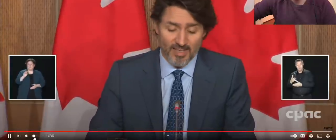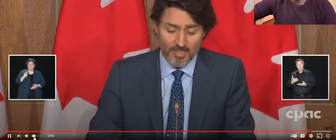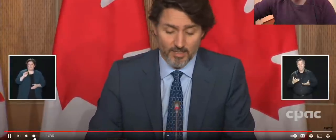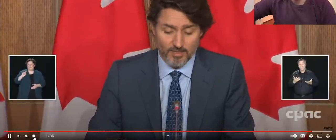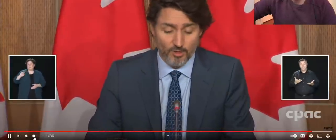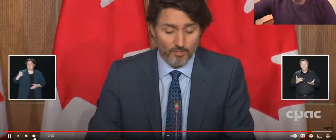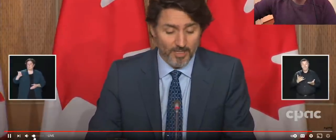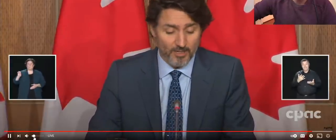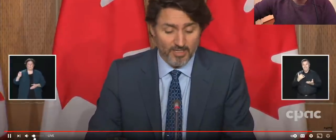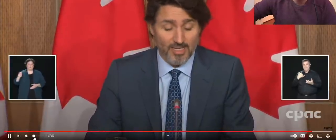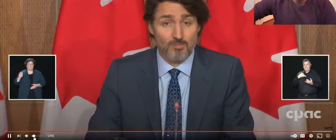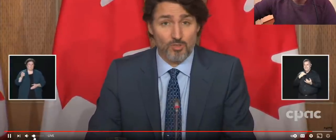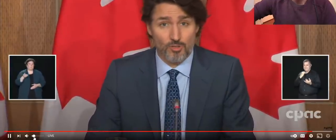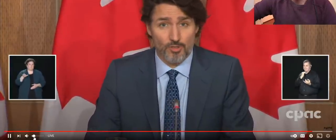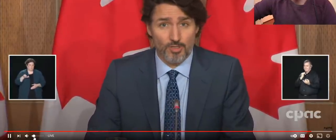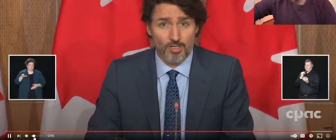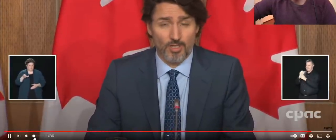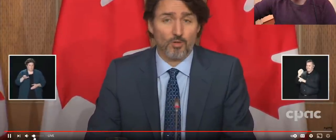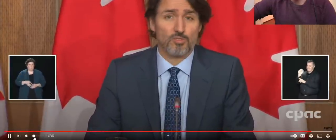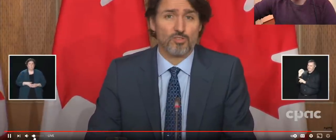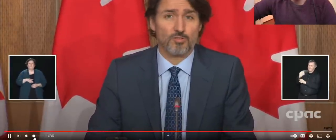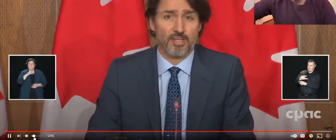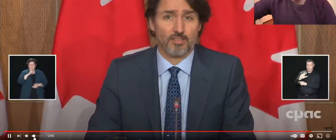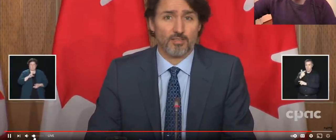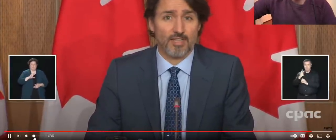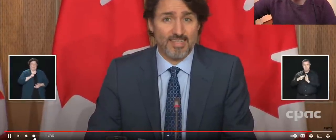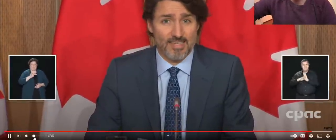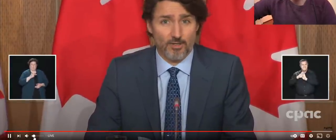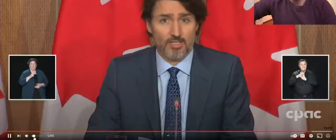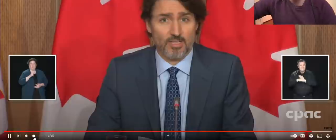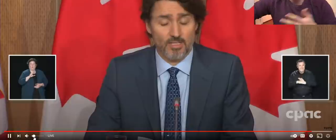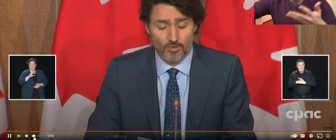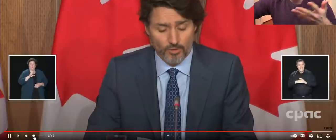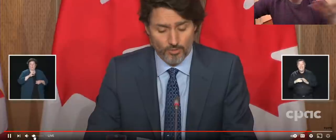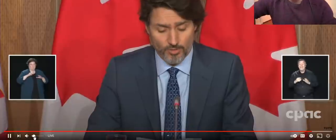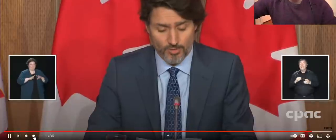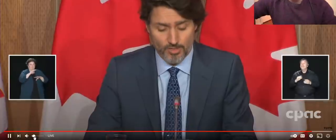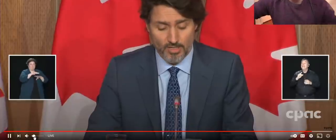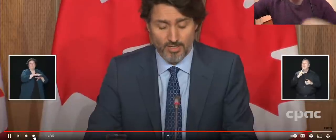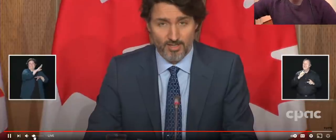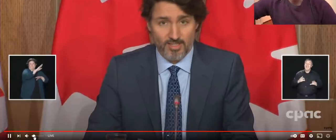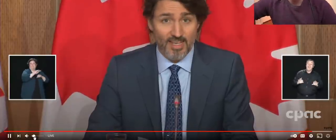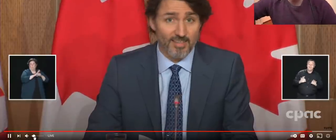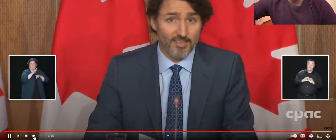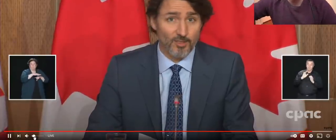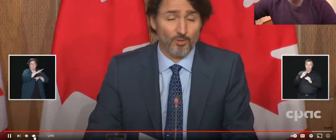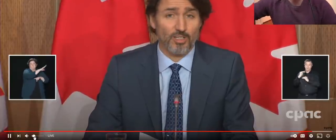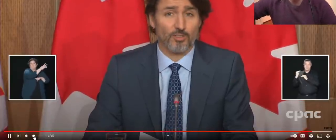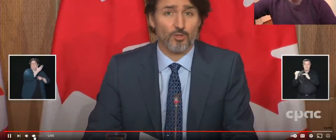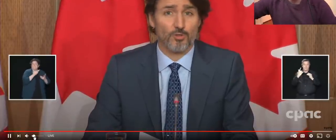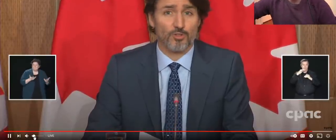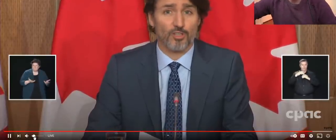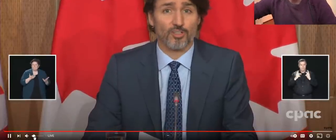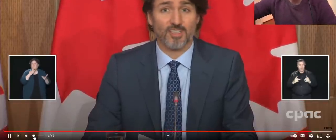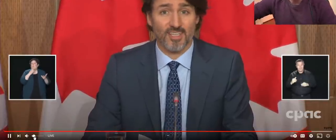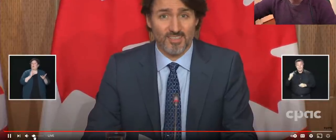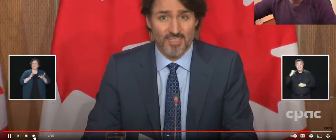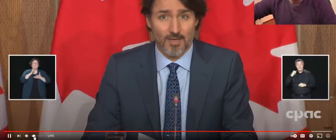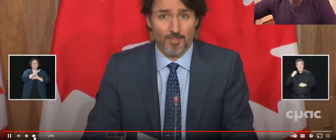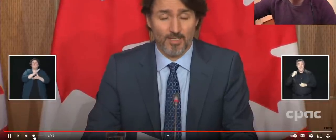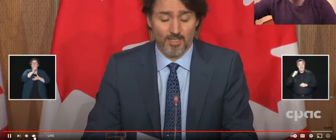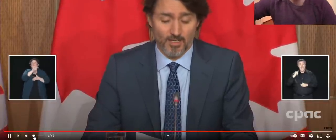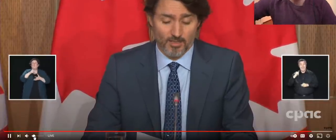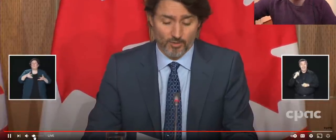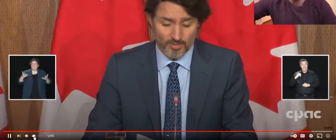it a low volume until we get into the English because my French isn't that great. But it's good to see you guys in chat. We've got Eva and Kevin and Ashley